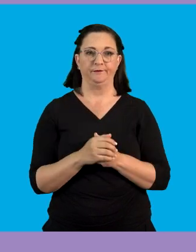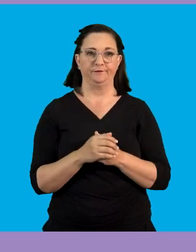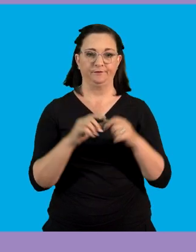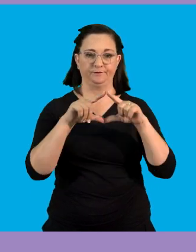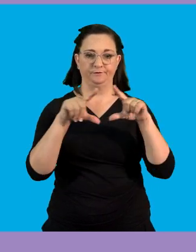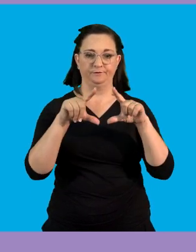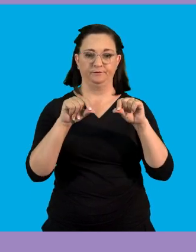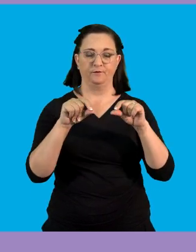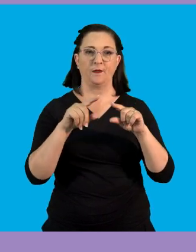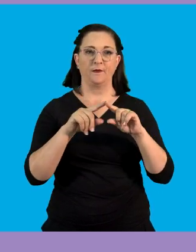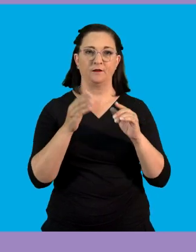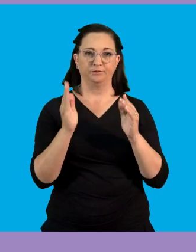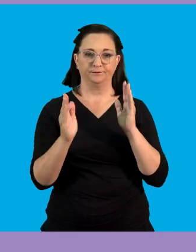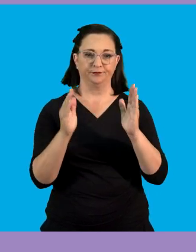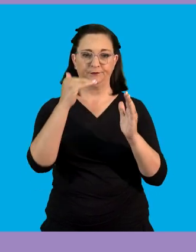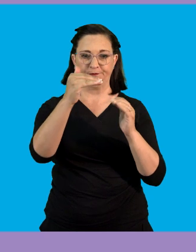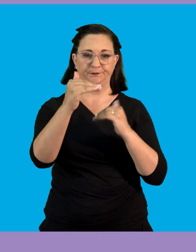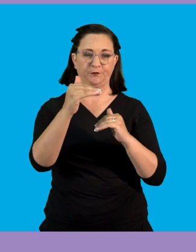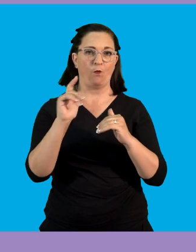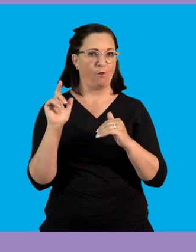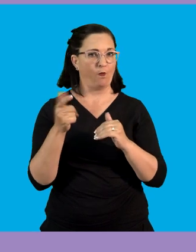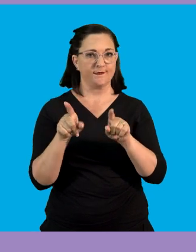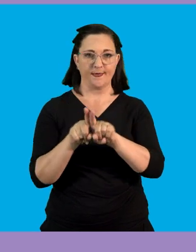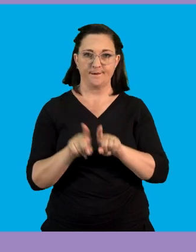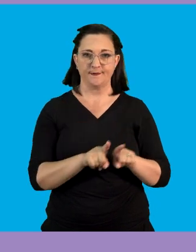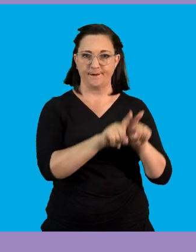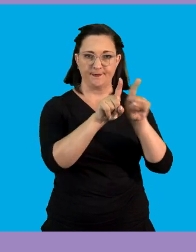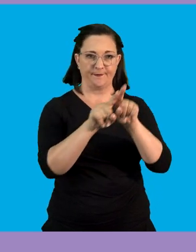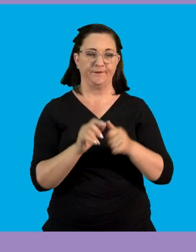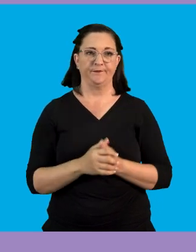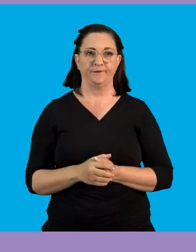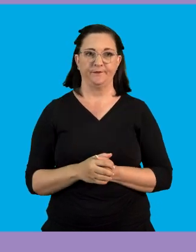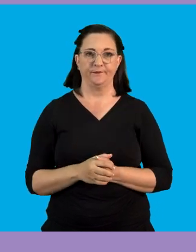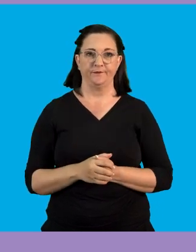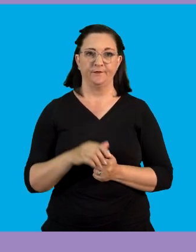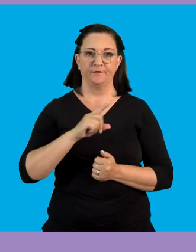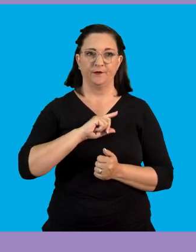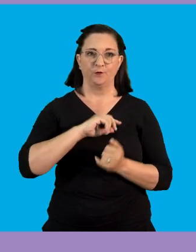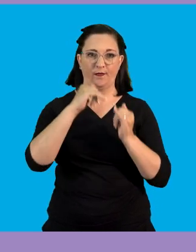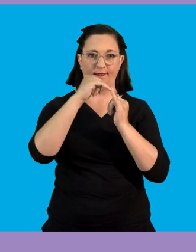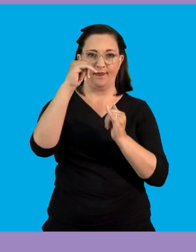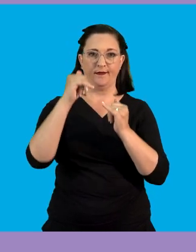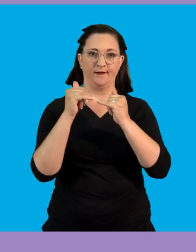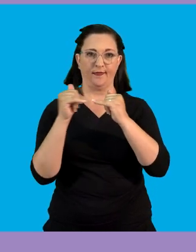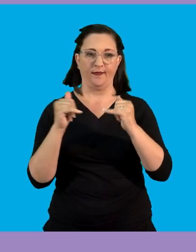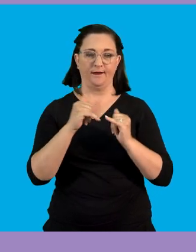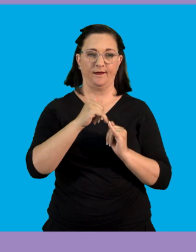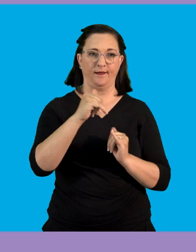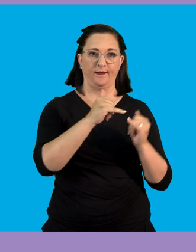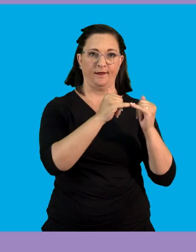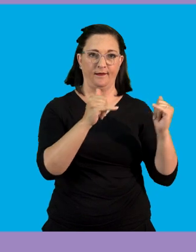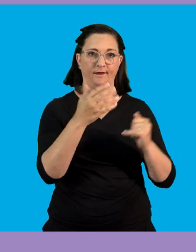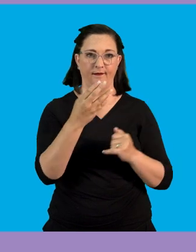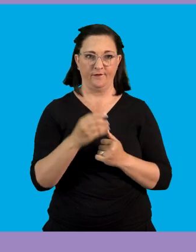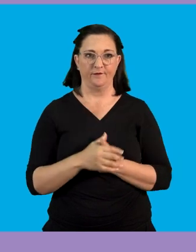has all sides equal. Let's look at the markings. Do they prove that? And do they